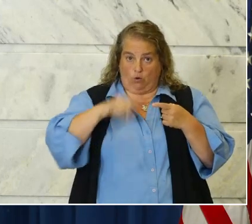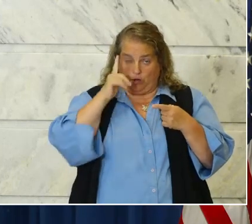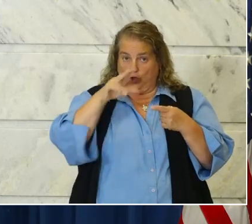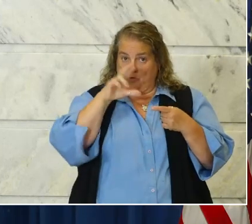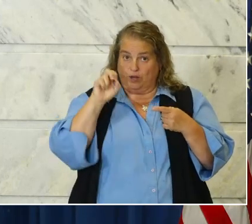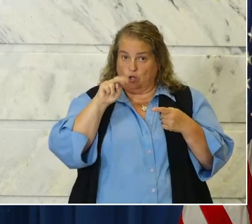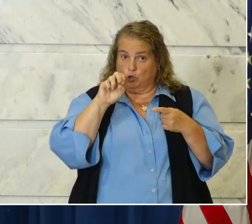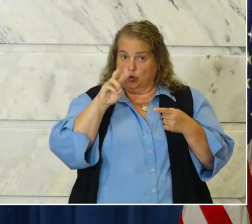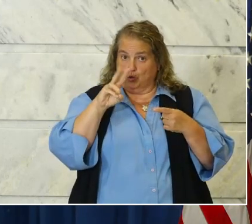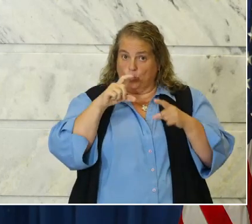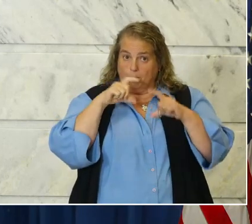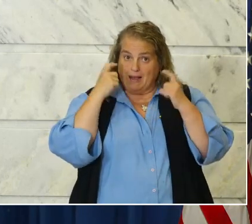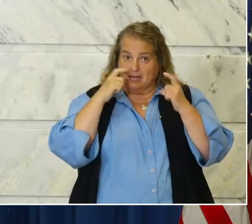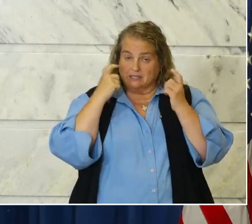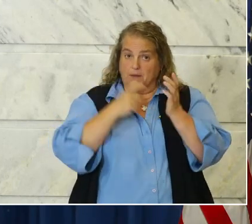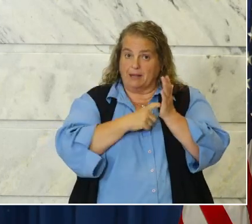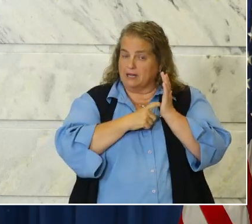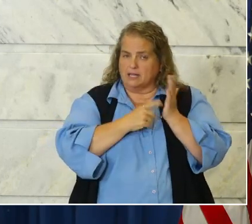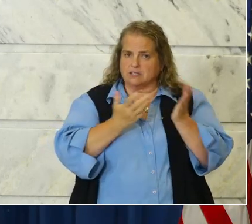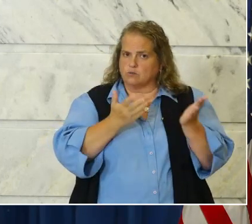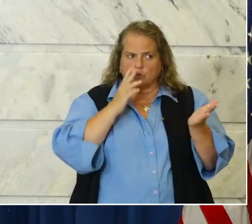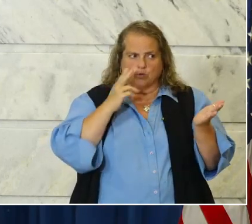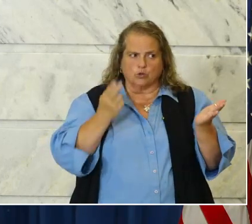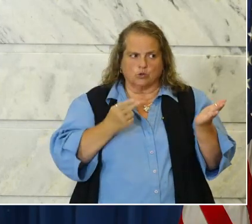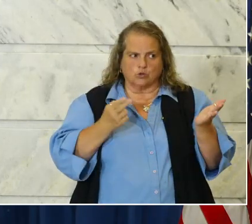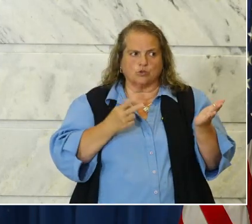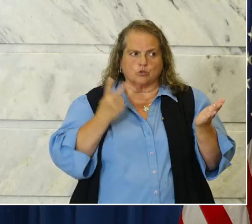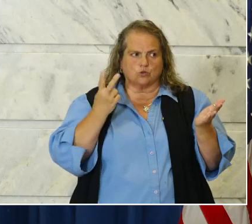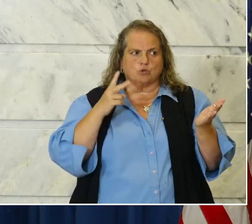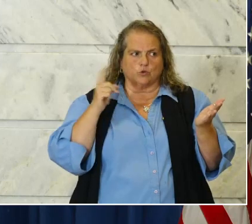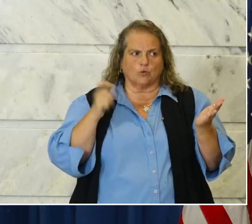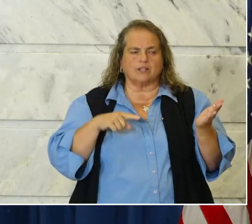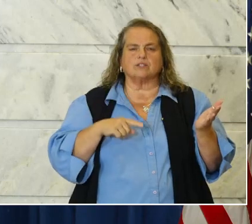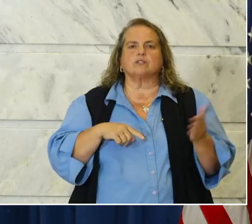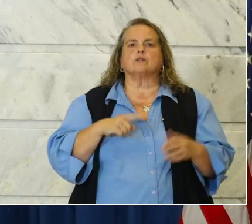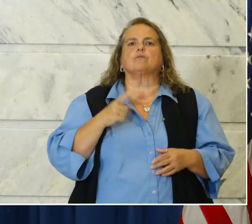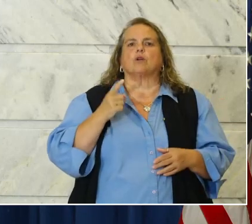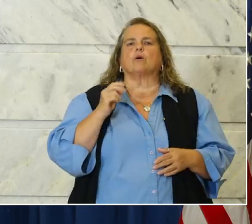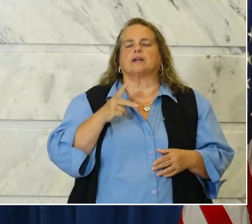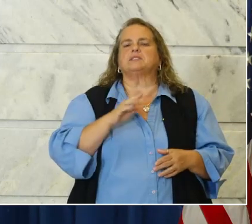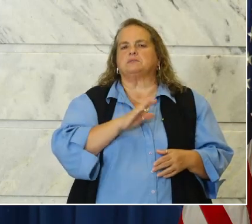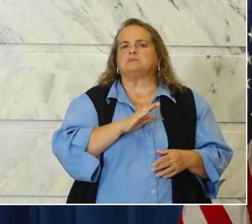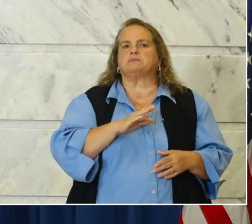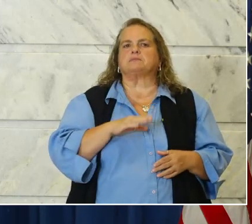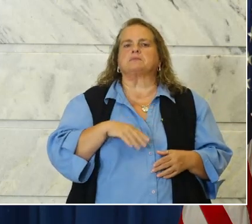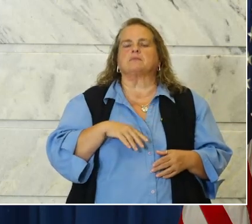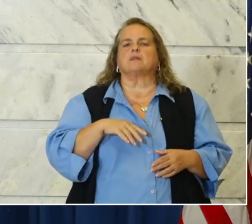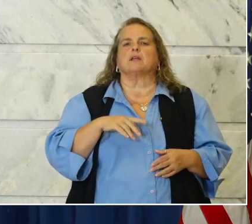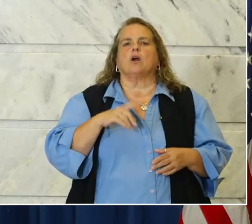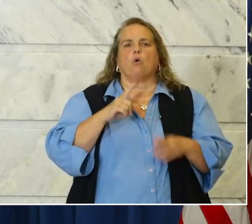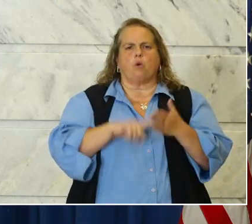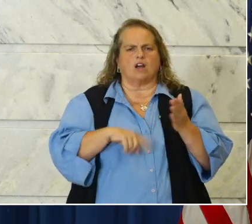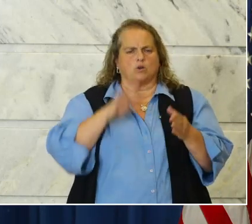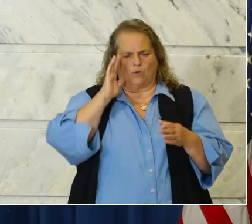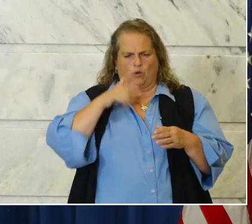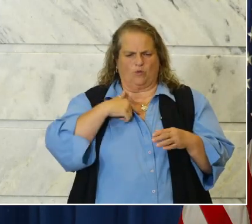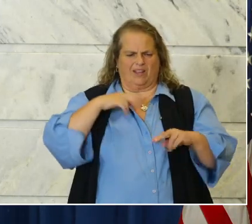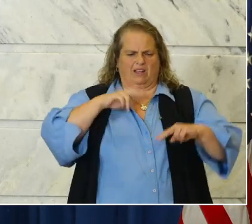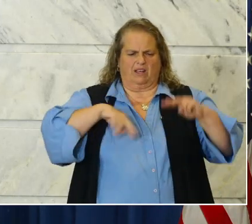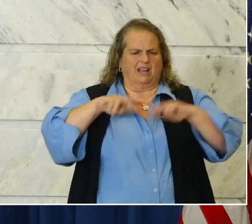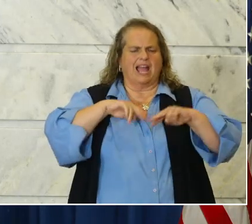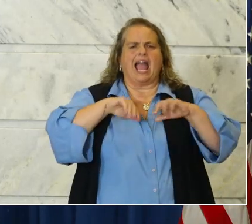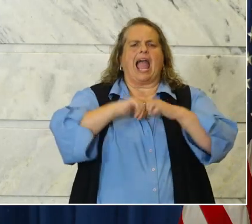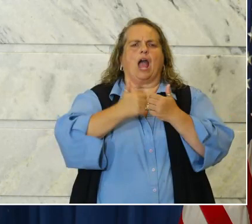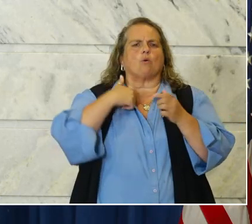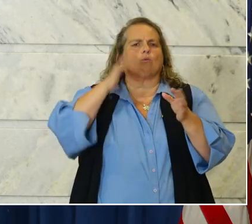What metrics are you looking at? So Alex, again, 2 questions. One is, but they're both about metrics on what we'll be looking at on the